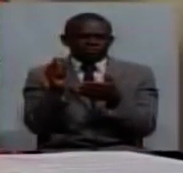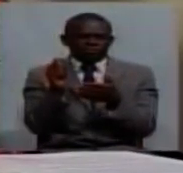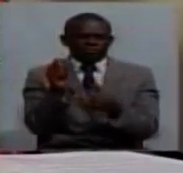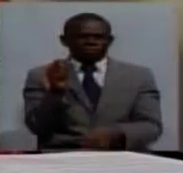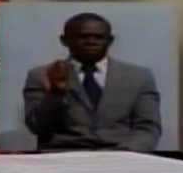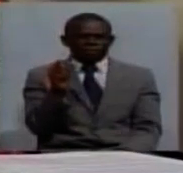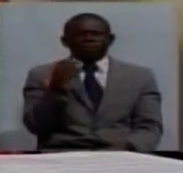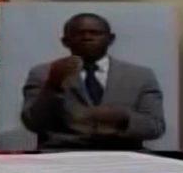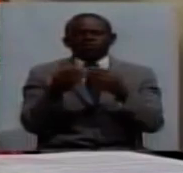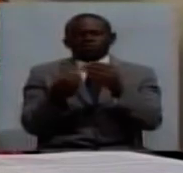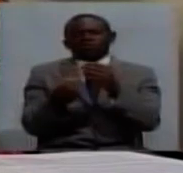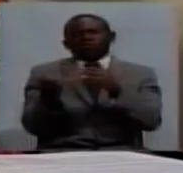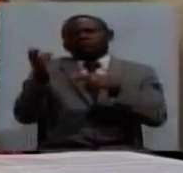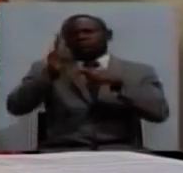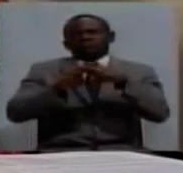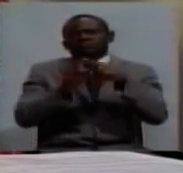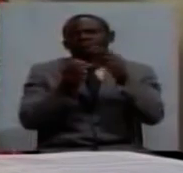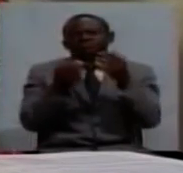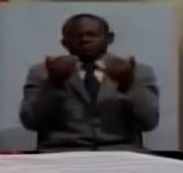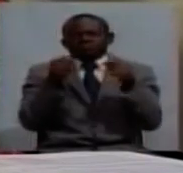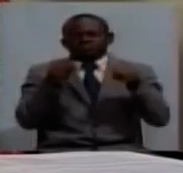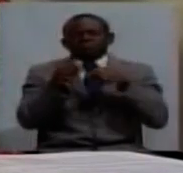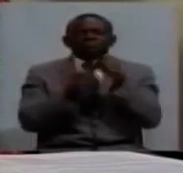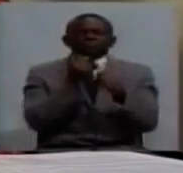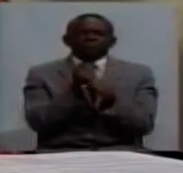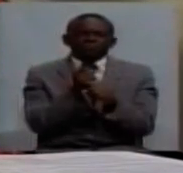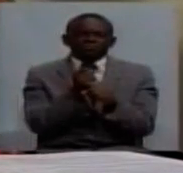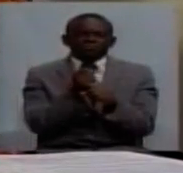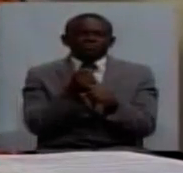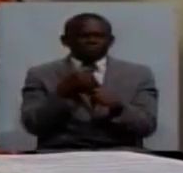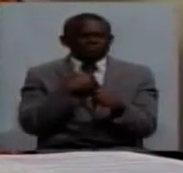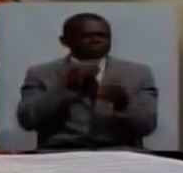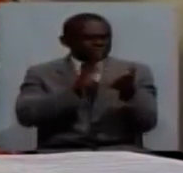that it is doable. And I also believe that more than